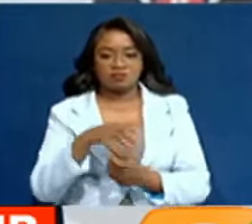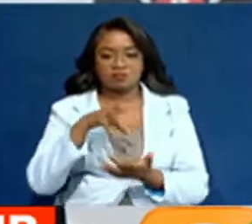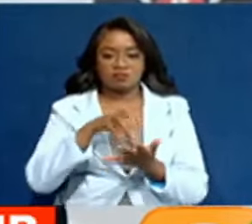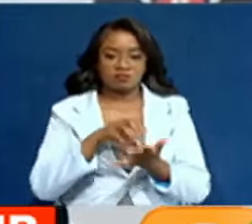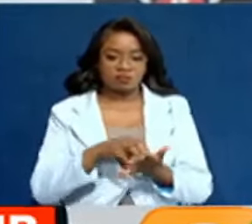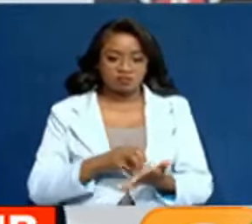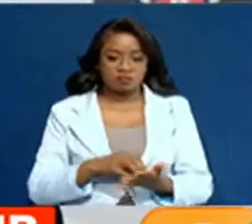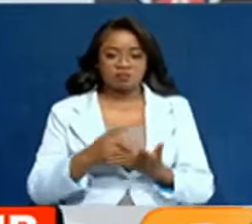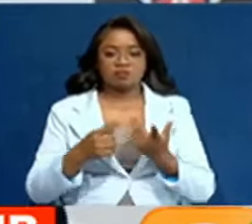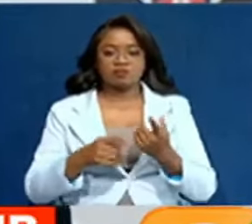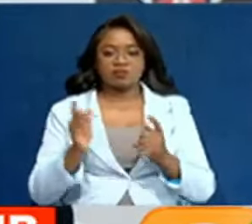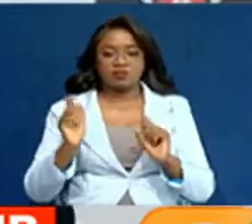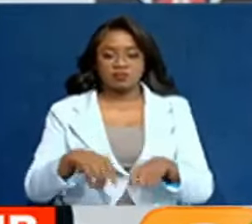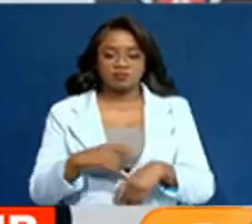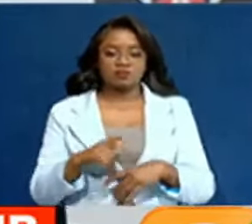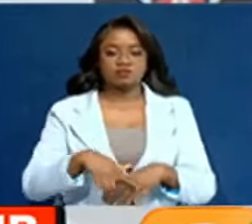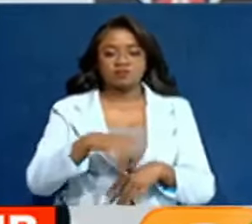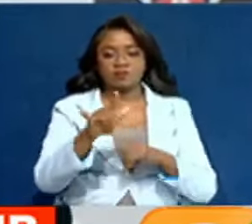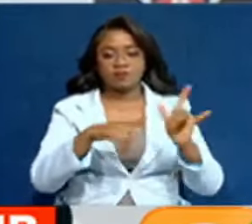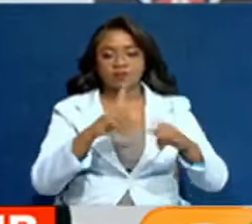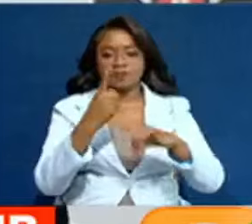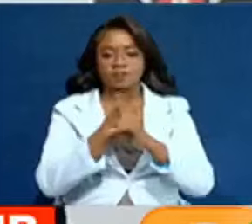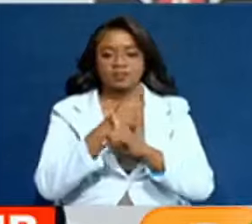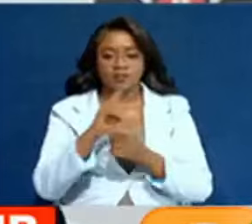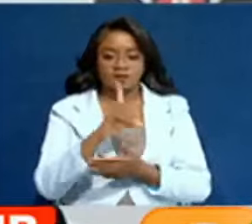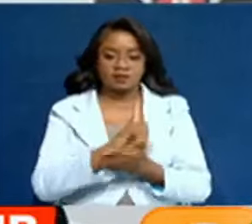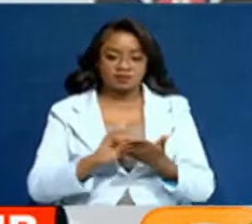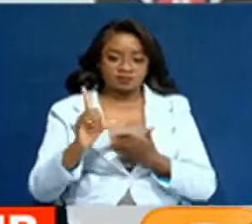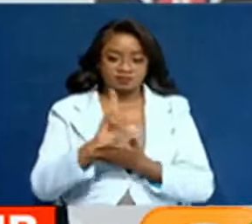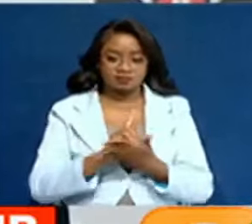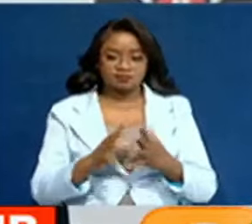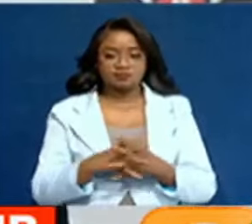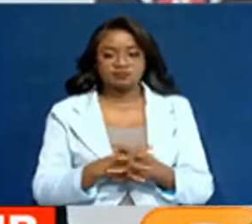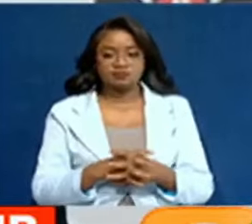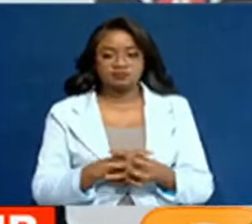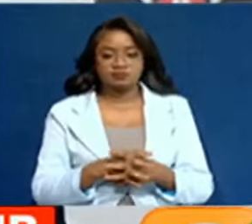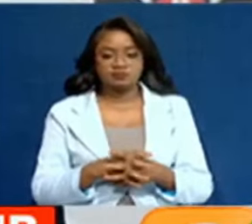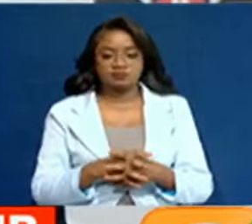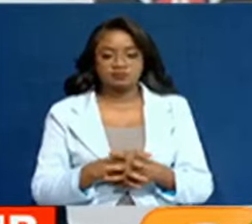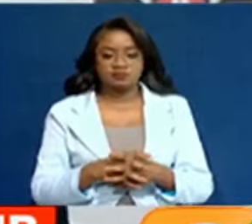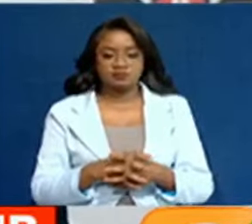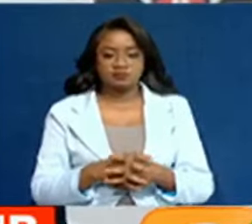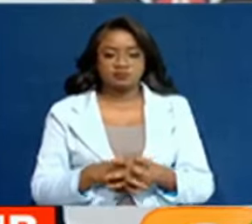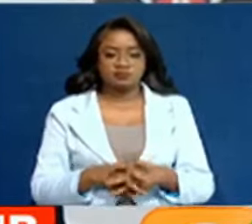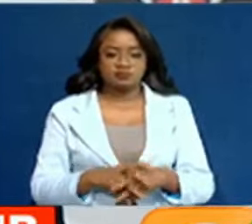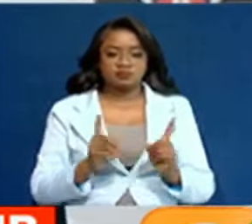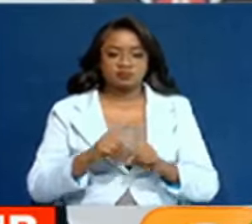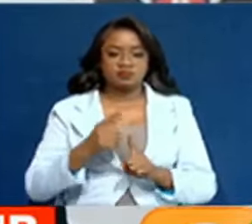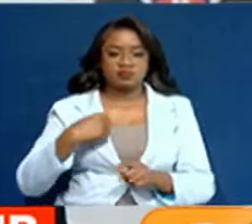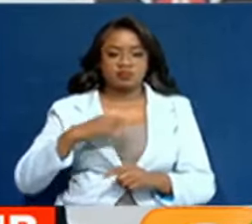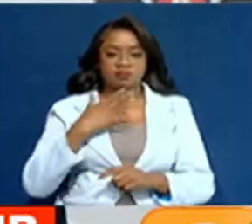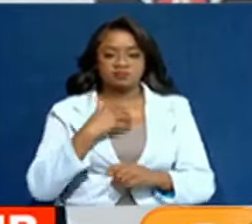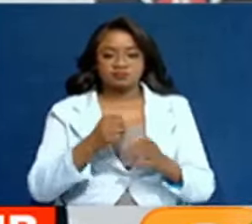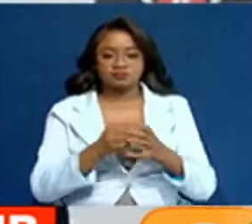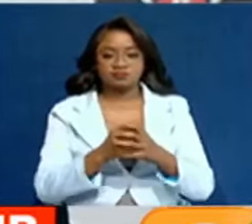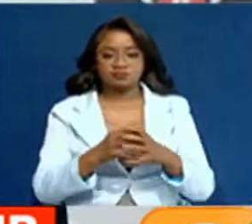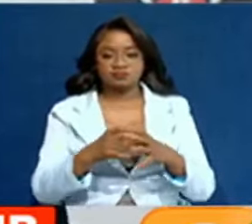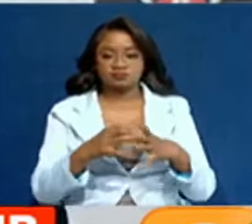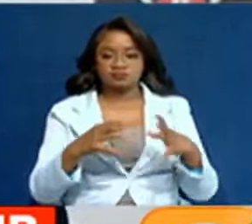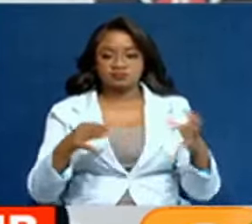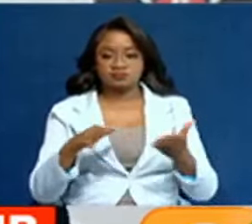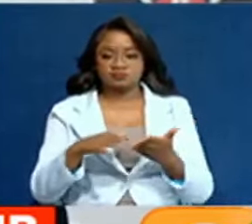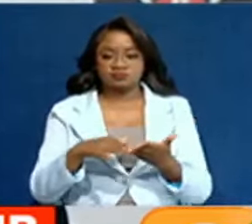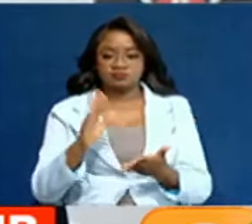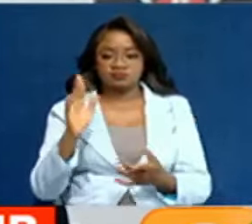know, Dubai, South Africa, Mombasa, Turkey, and we are looking to expand more. But you know,